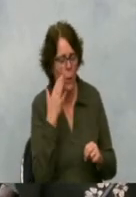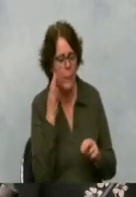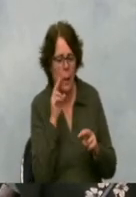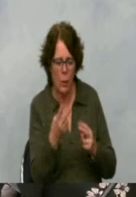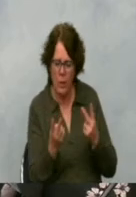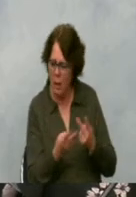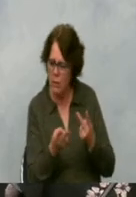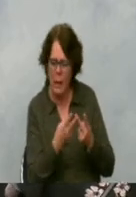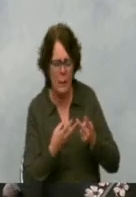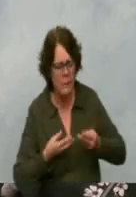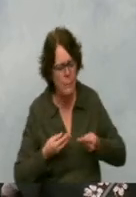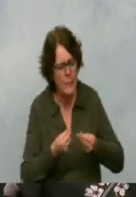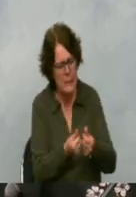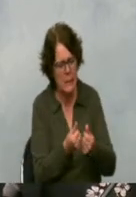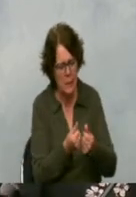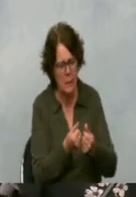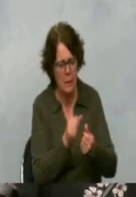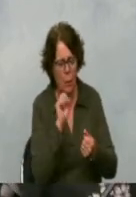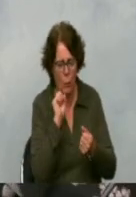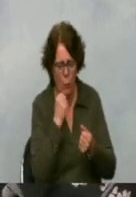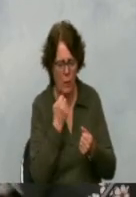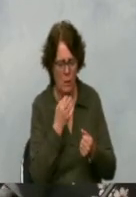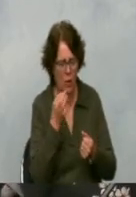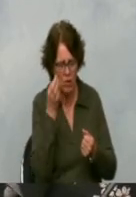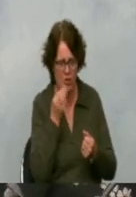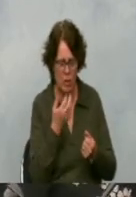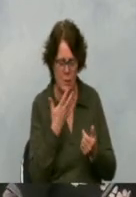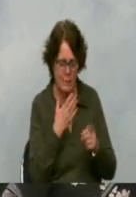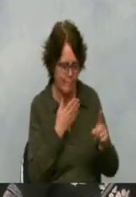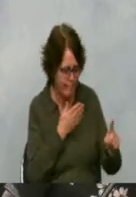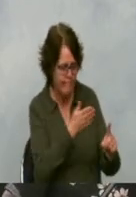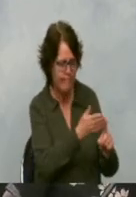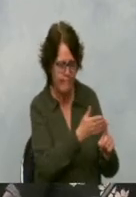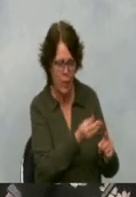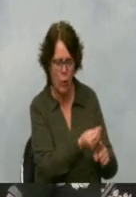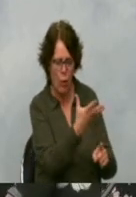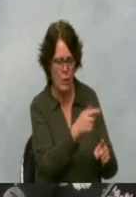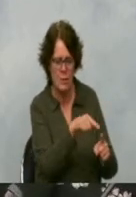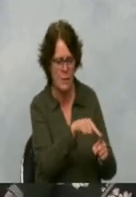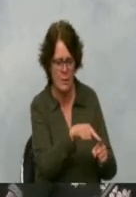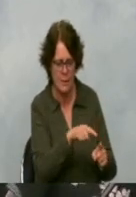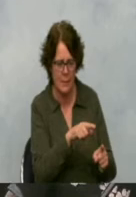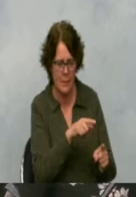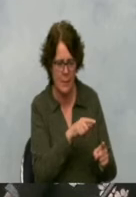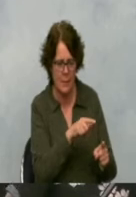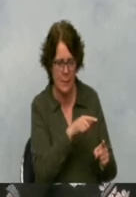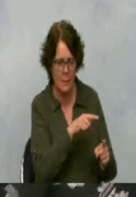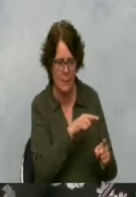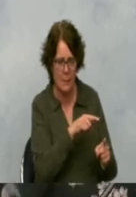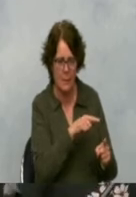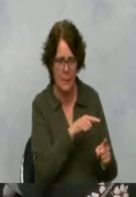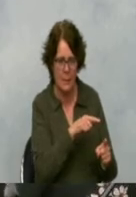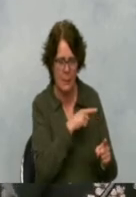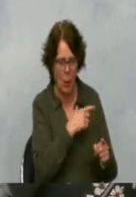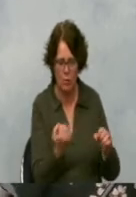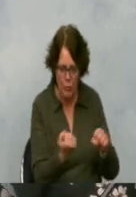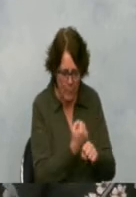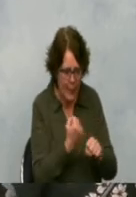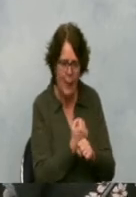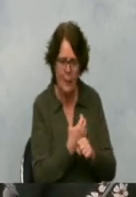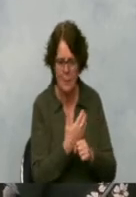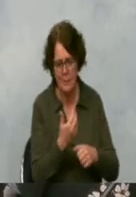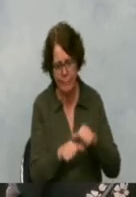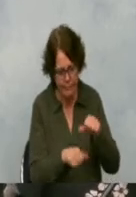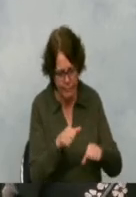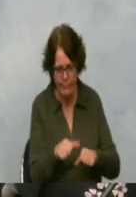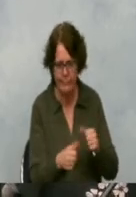alternate materials, will not just be driven by cost, so that, you know, that the repairs and so on that are